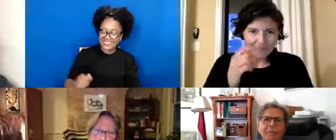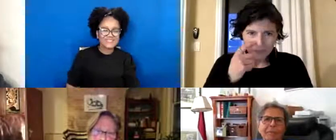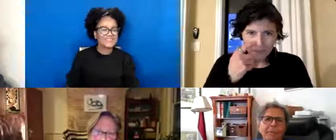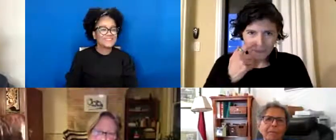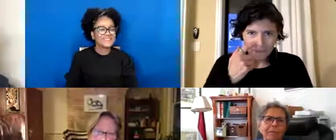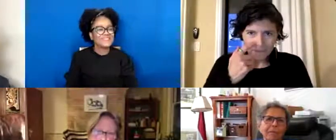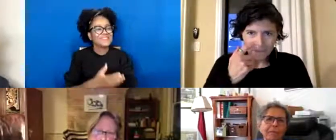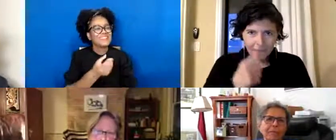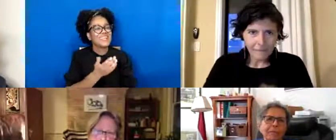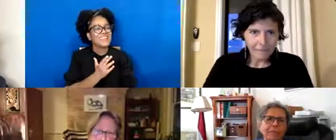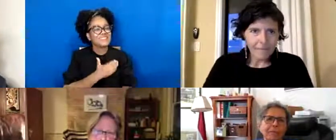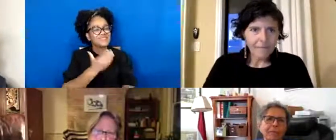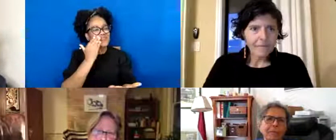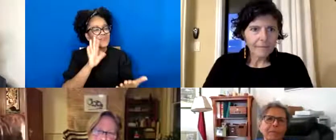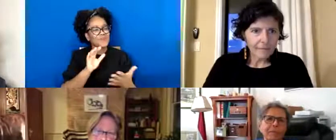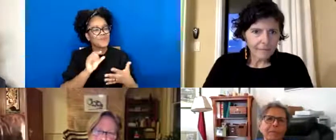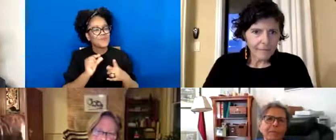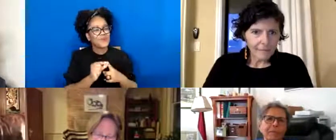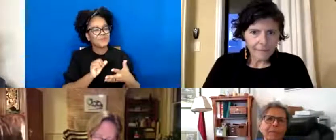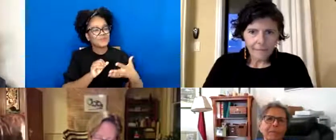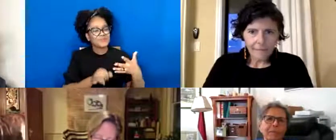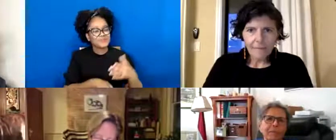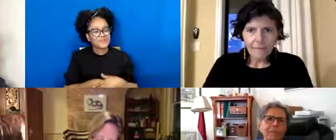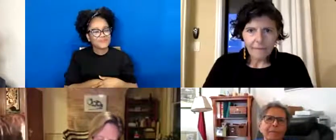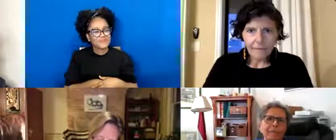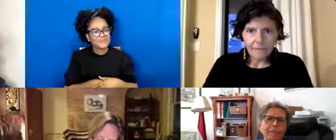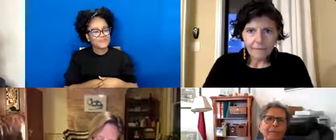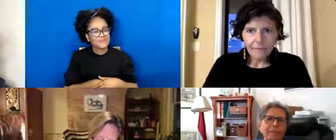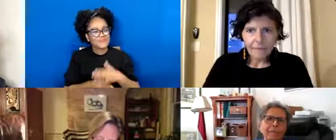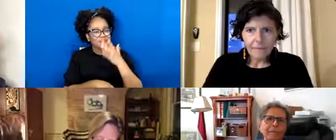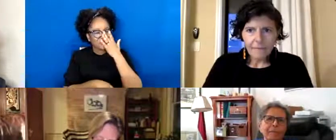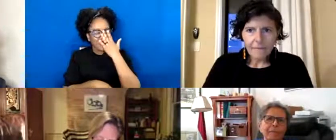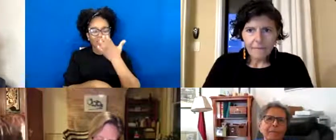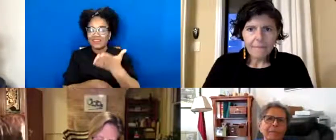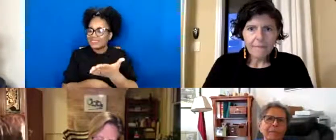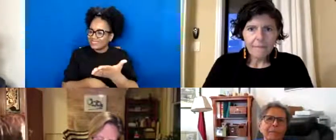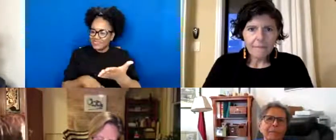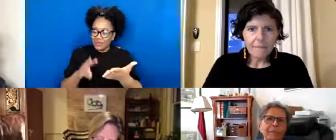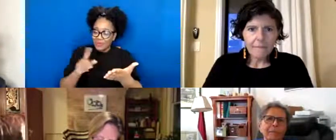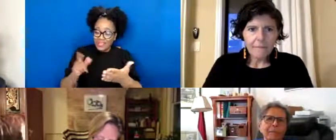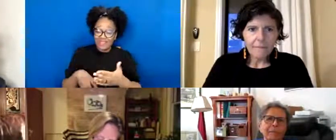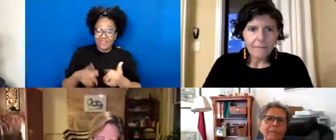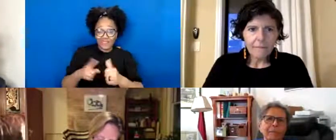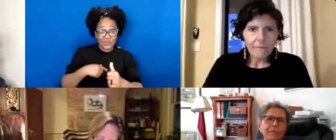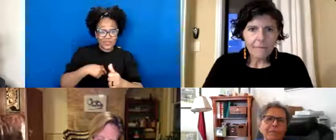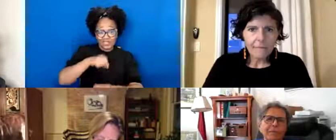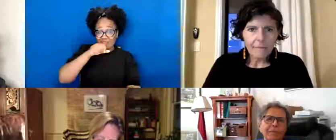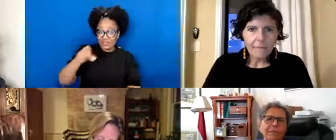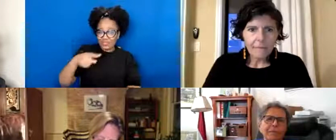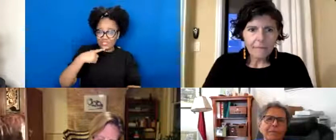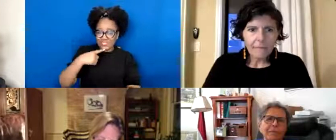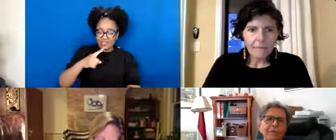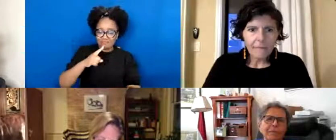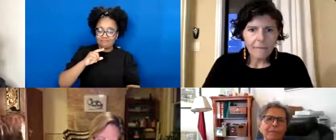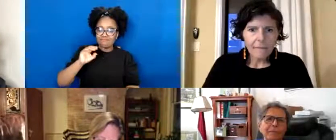with, and then we're gonna keep it moving. Well, the first thing I loved is that you said mining your memories. And when I wrote the cover copy for my